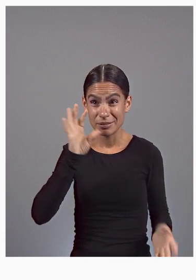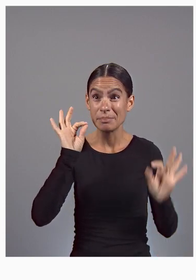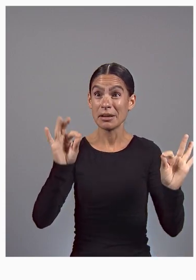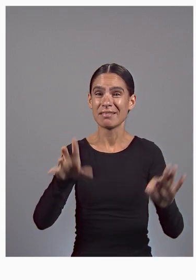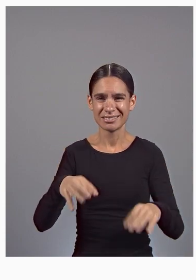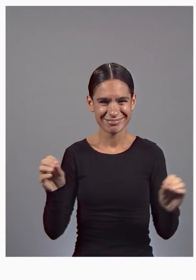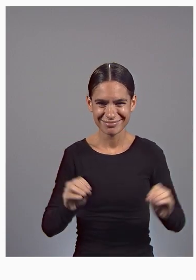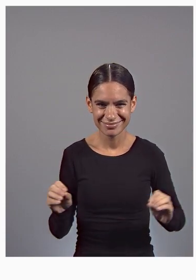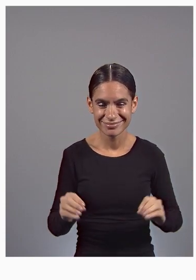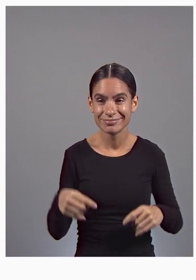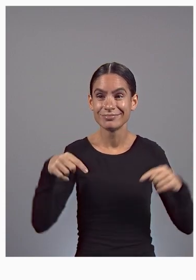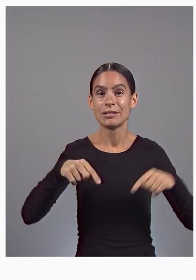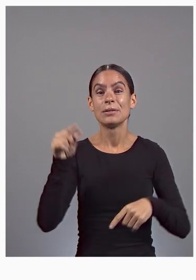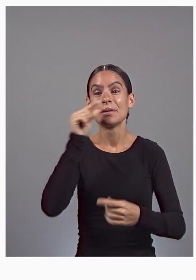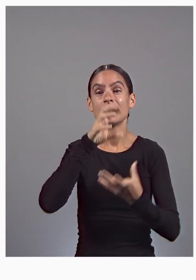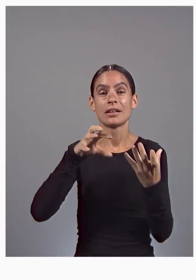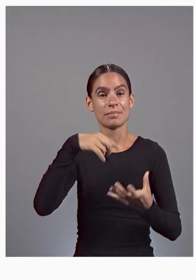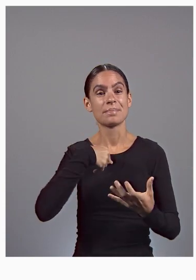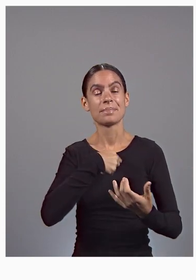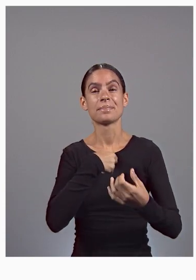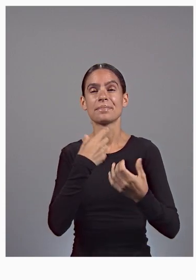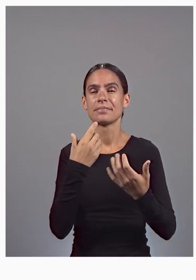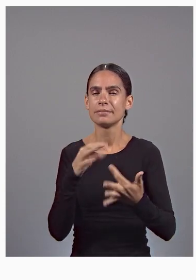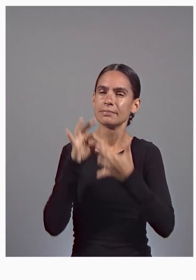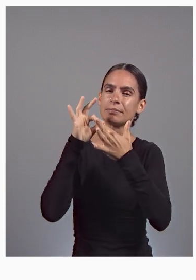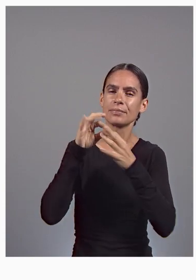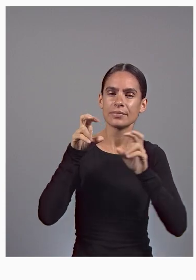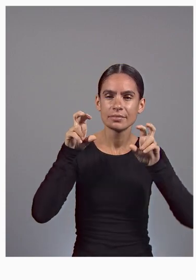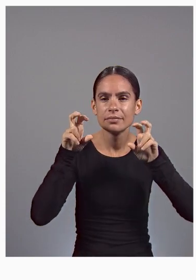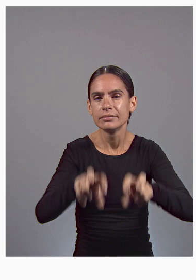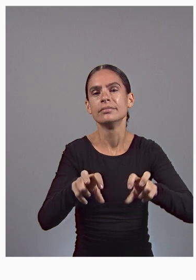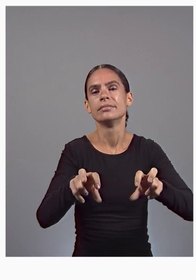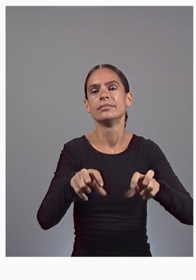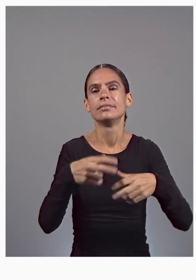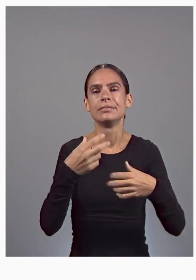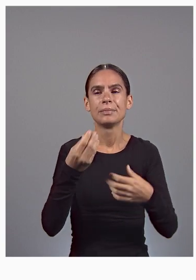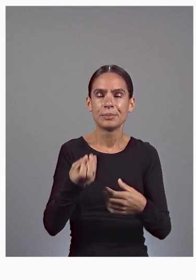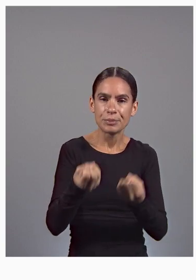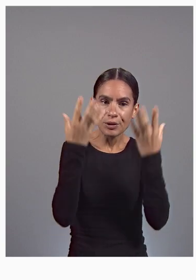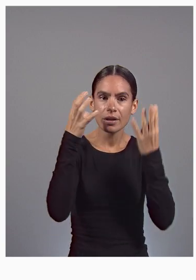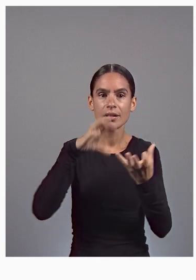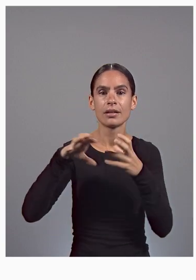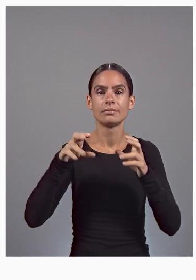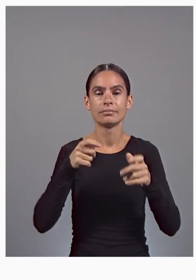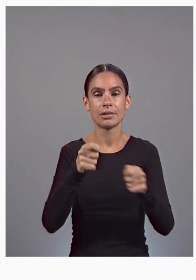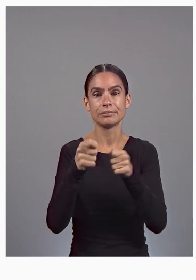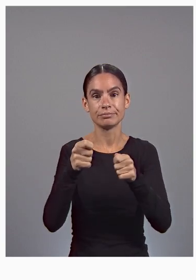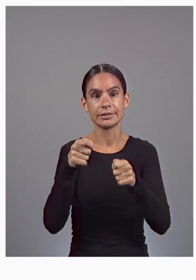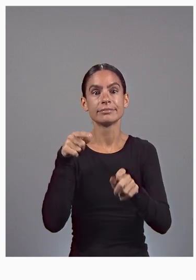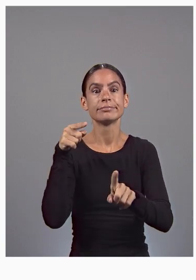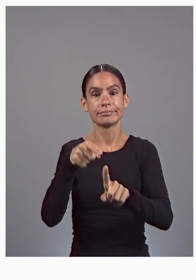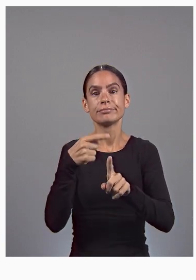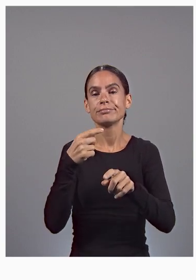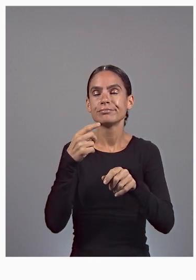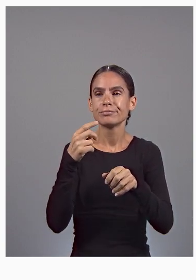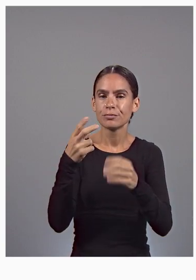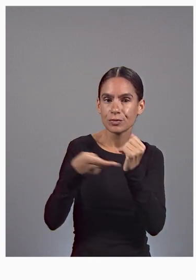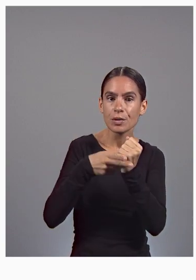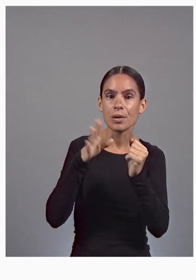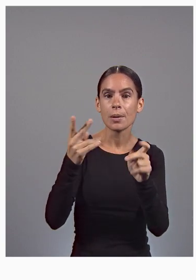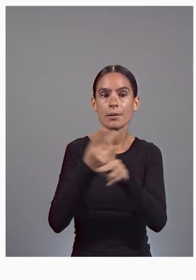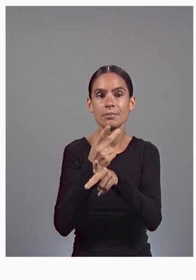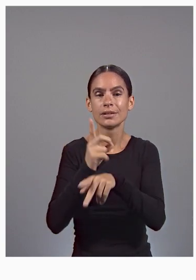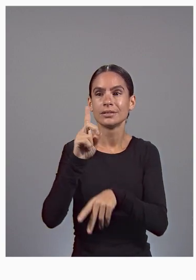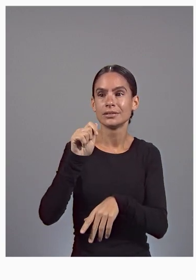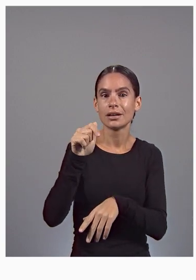some unique investments in a multi-cloud management plane that works with your compute and your data, even if it's on other clouds. So in this first step, you're starting to use